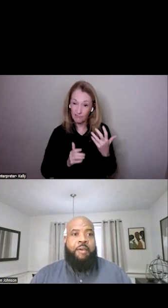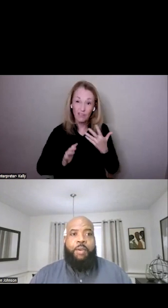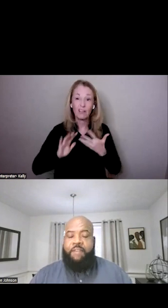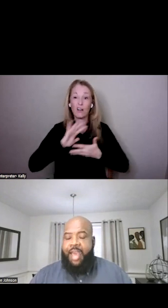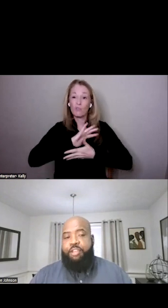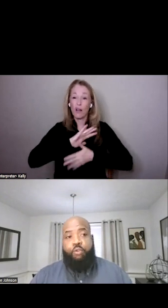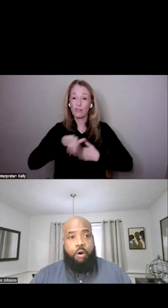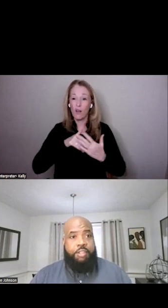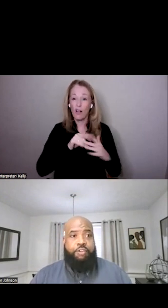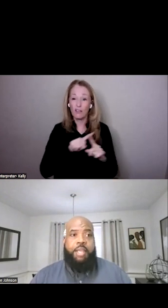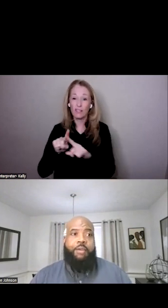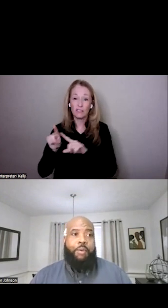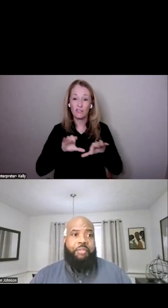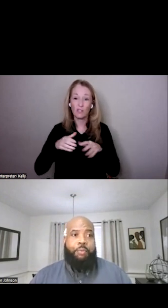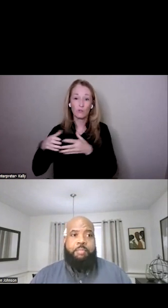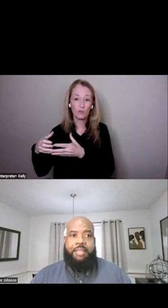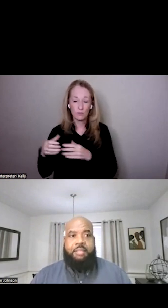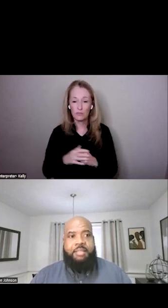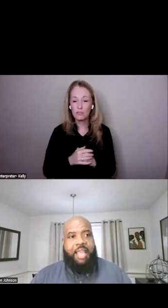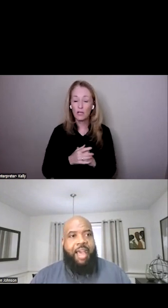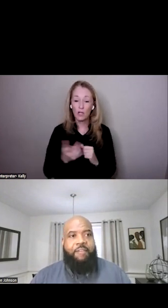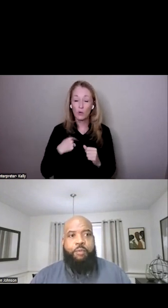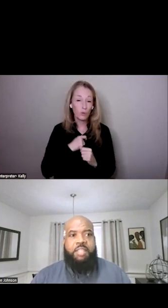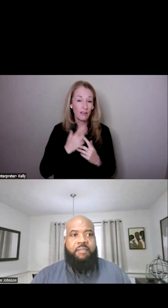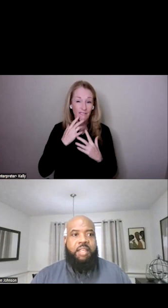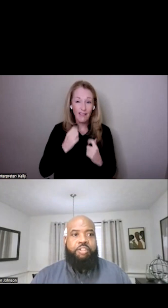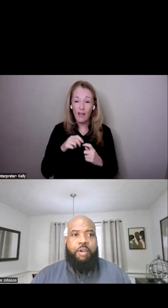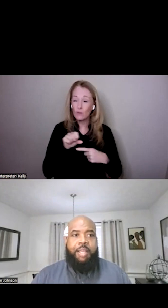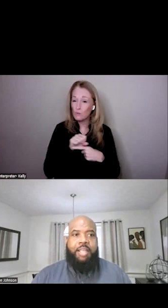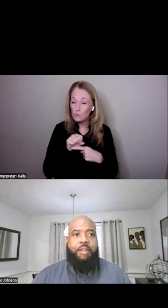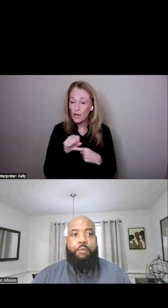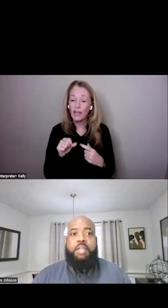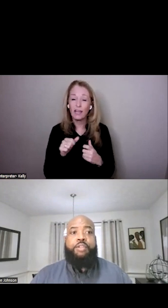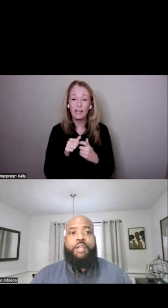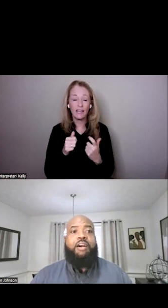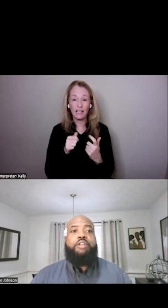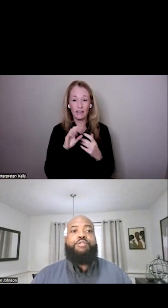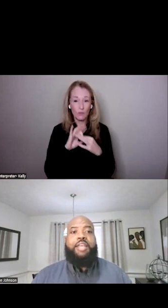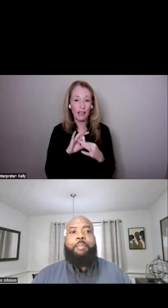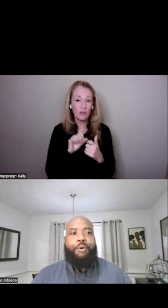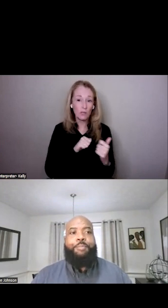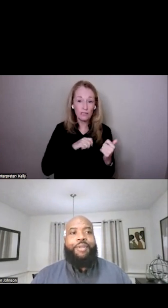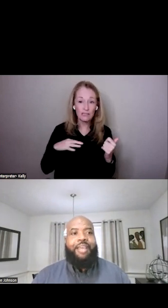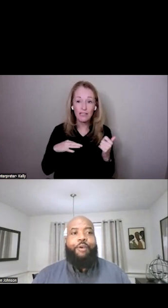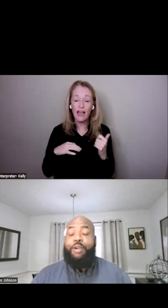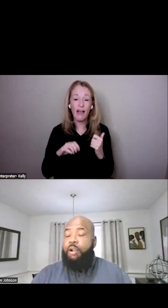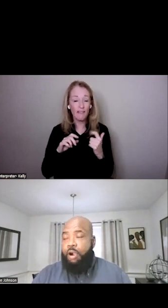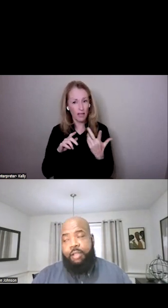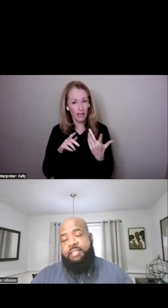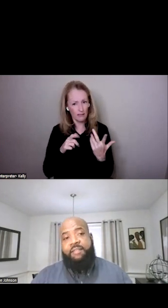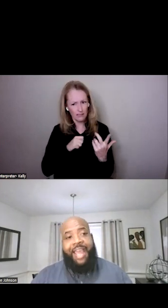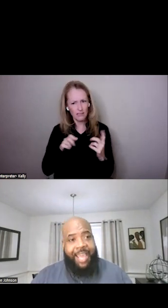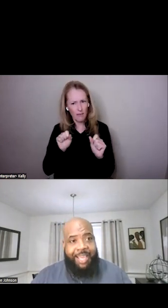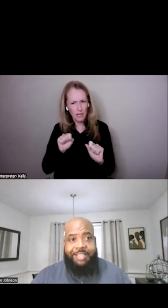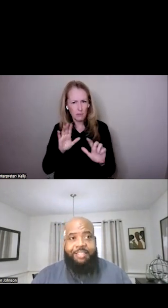we value cross-training with respect to staff and receiving training and rendering culturally appropriate care